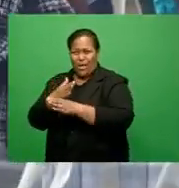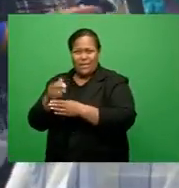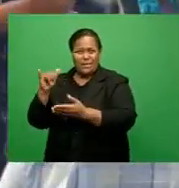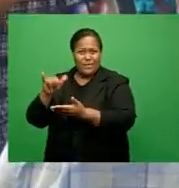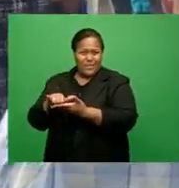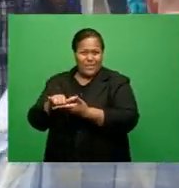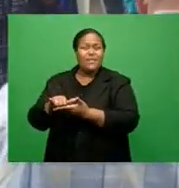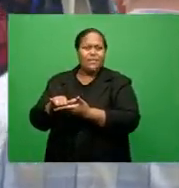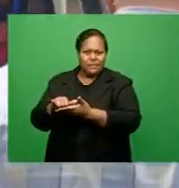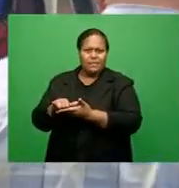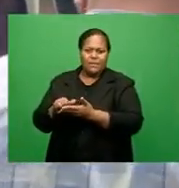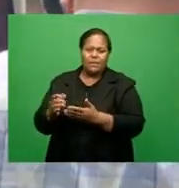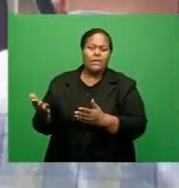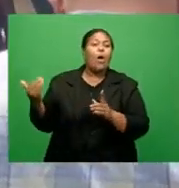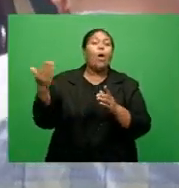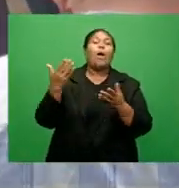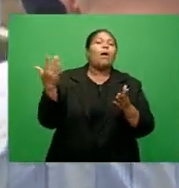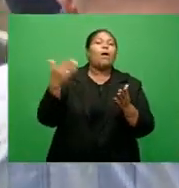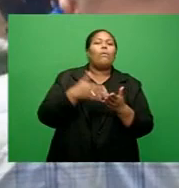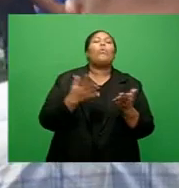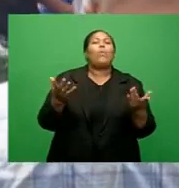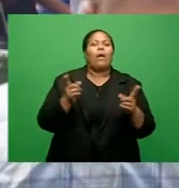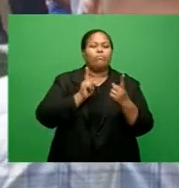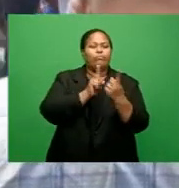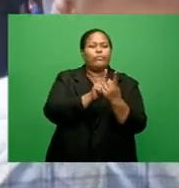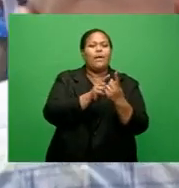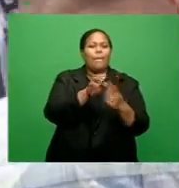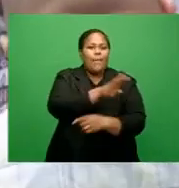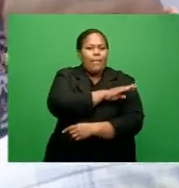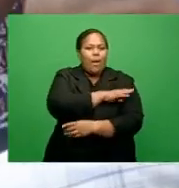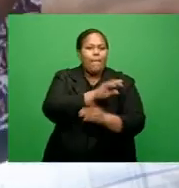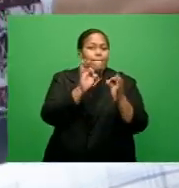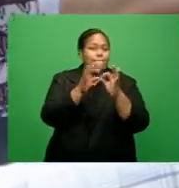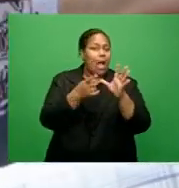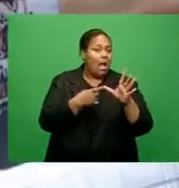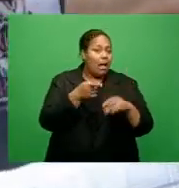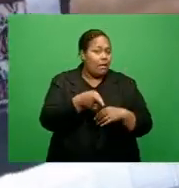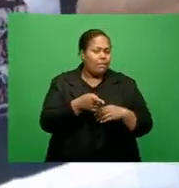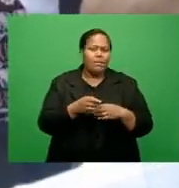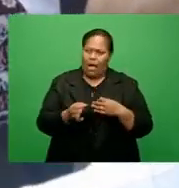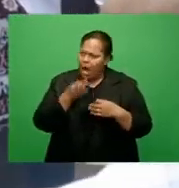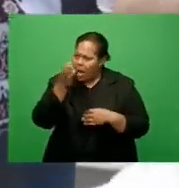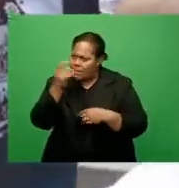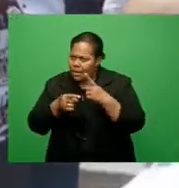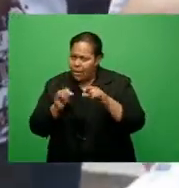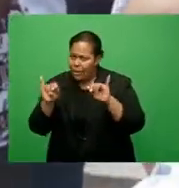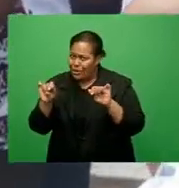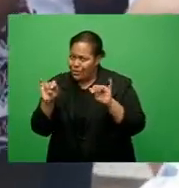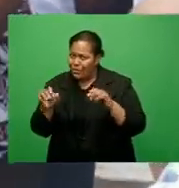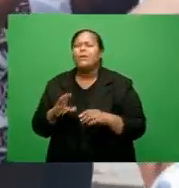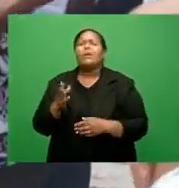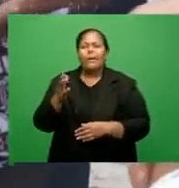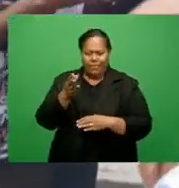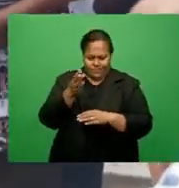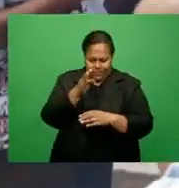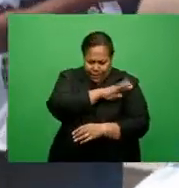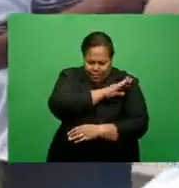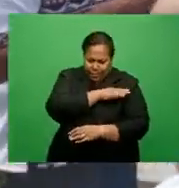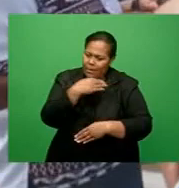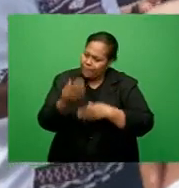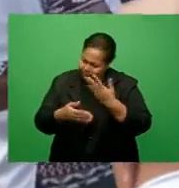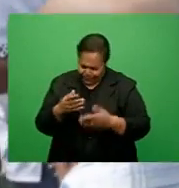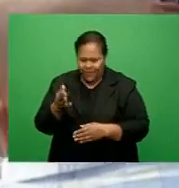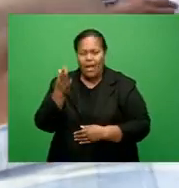the terminations following the pandemic shutdowns. However, Bainimarama says that he is aware of the issues